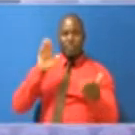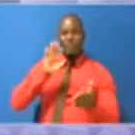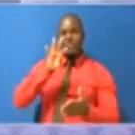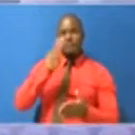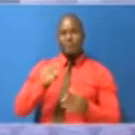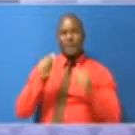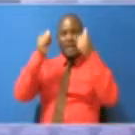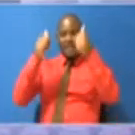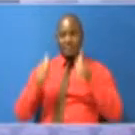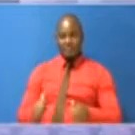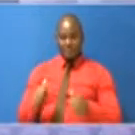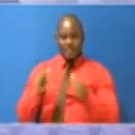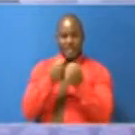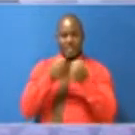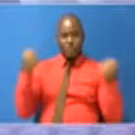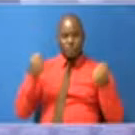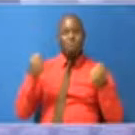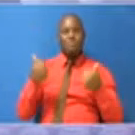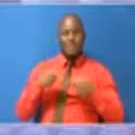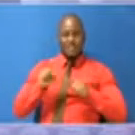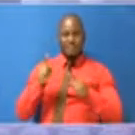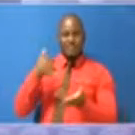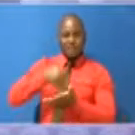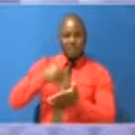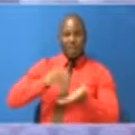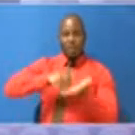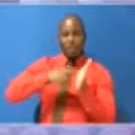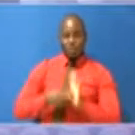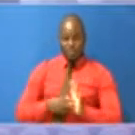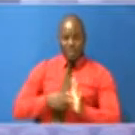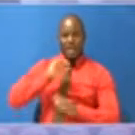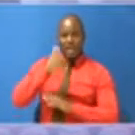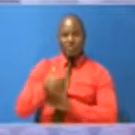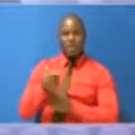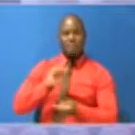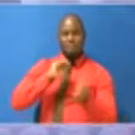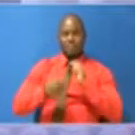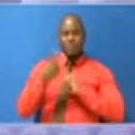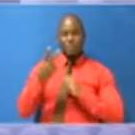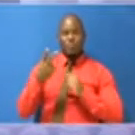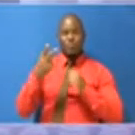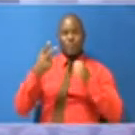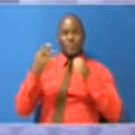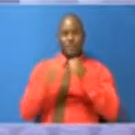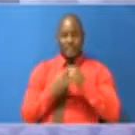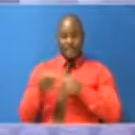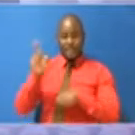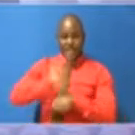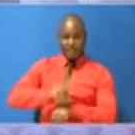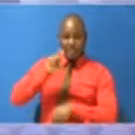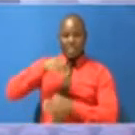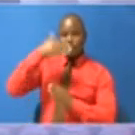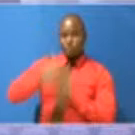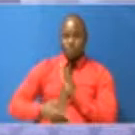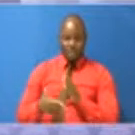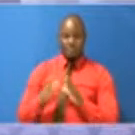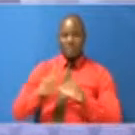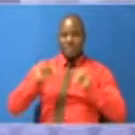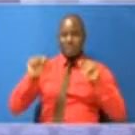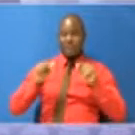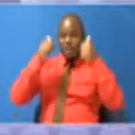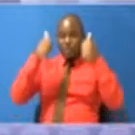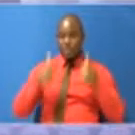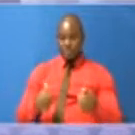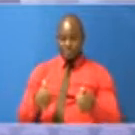four advertisements of the newspaper for them to engage contractors on urban renewal and they have 28 days to go they must stop that and i'm putting them on